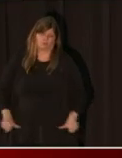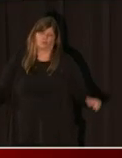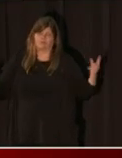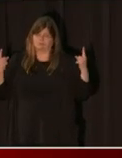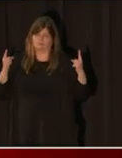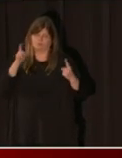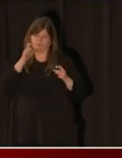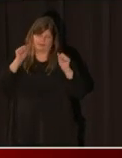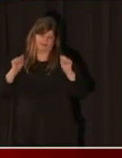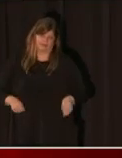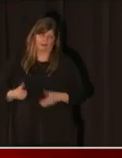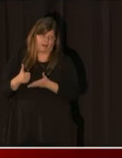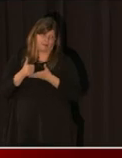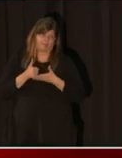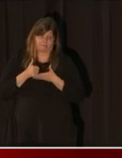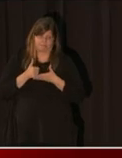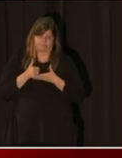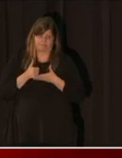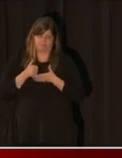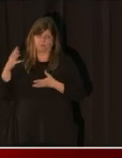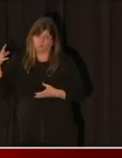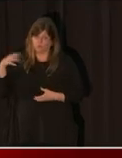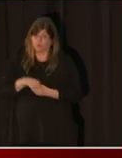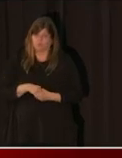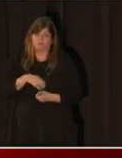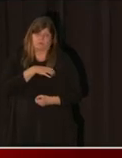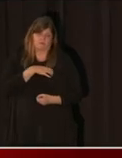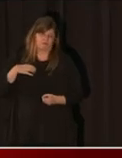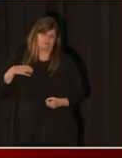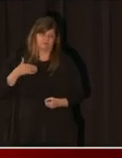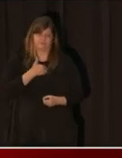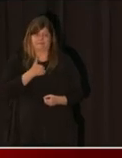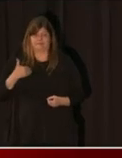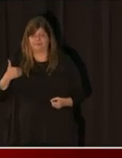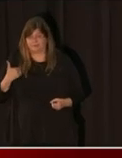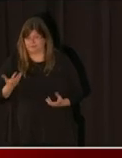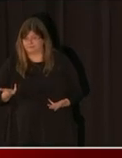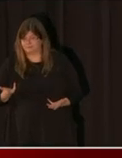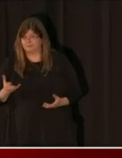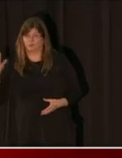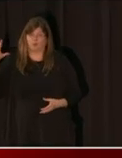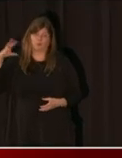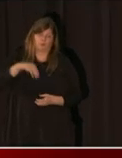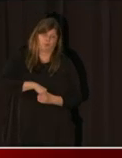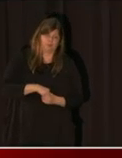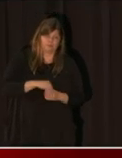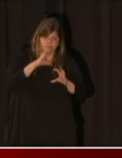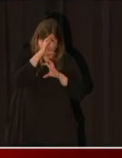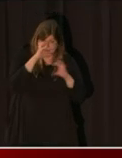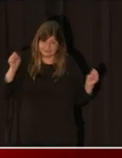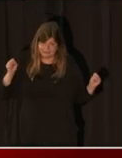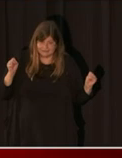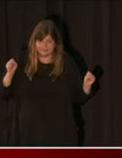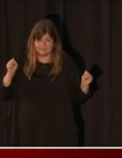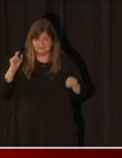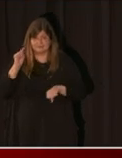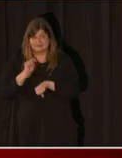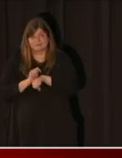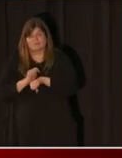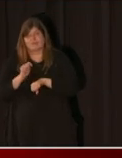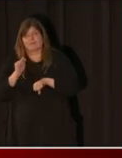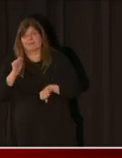of Congress, including members of the president's task force and the